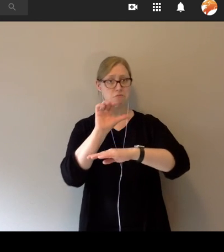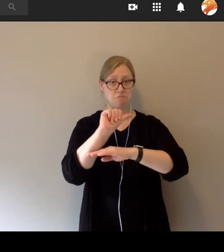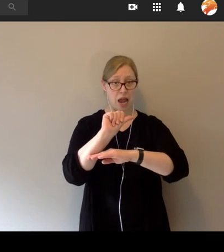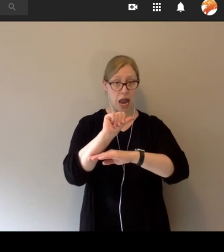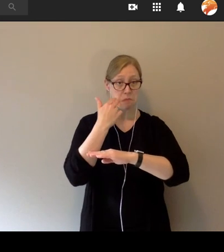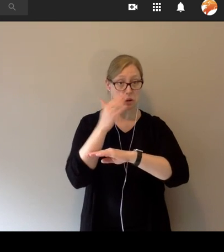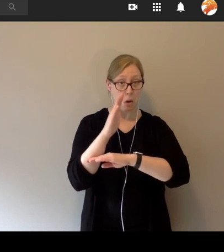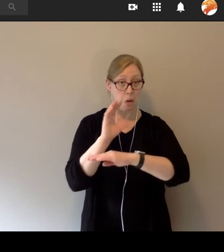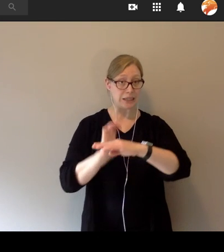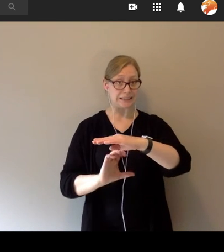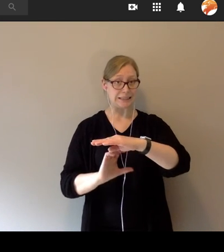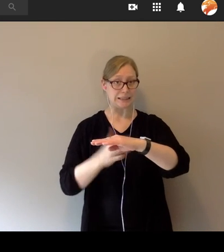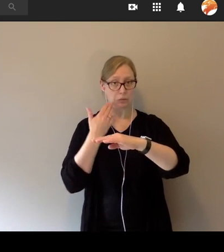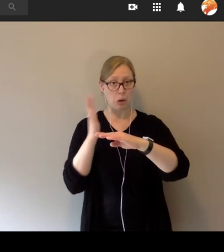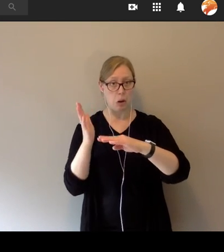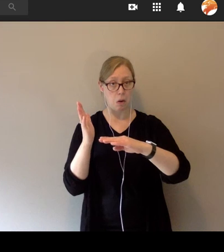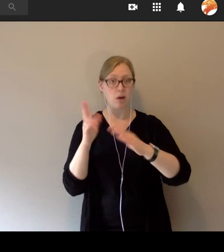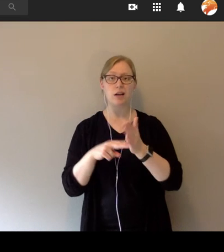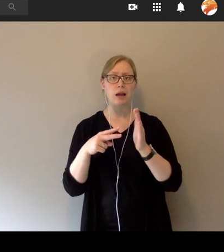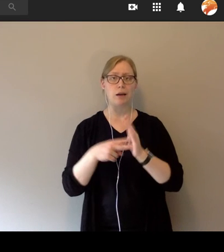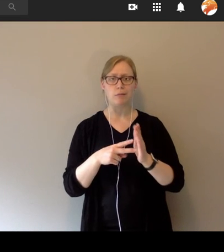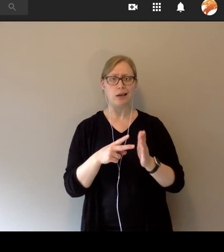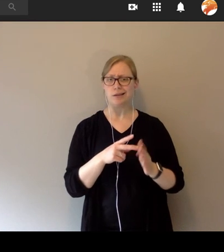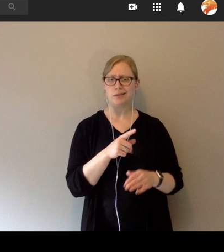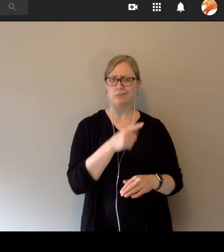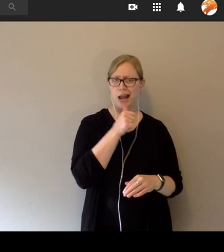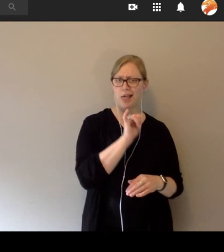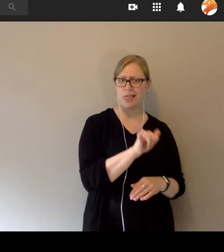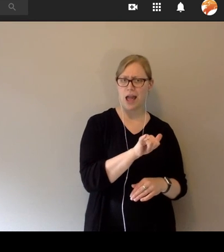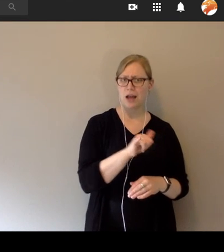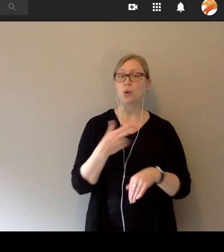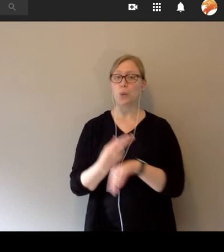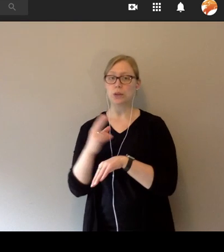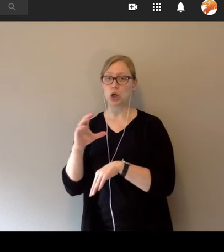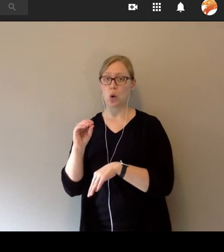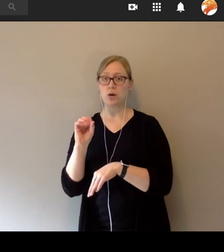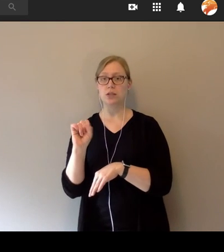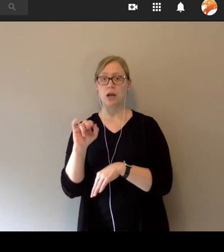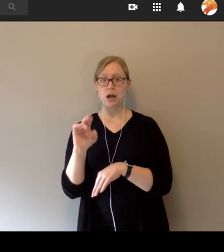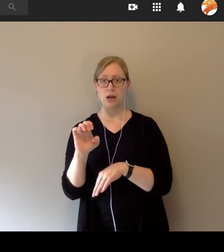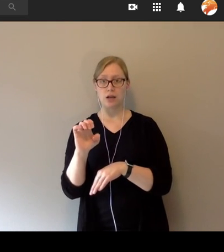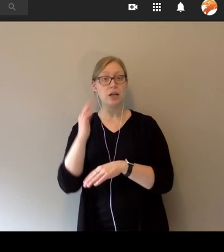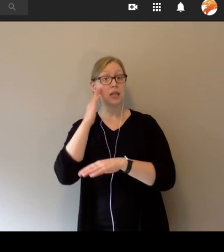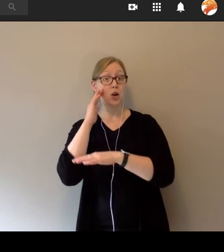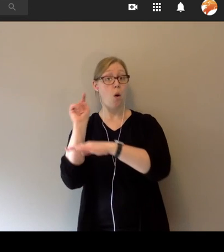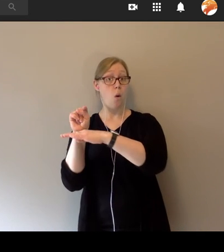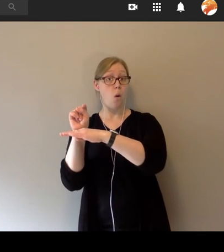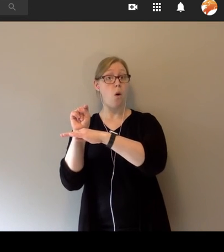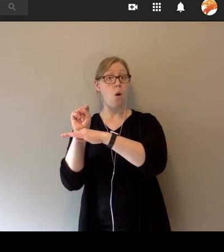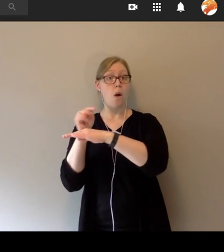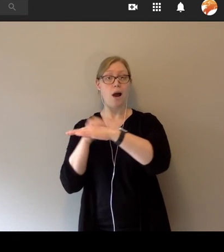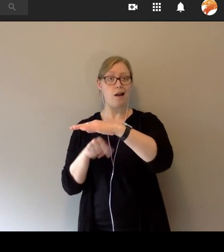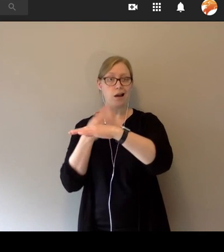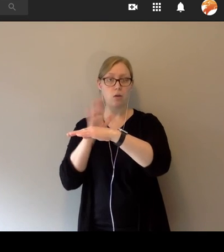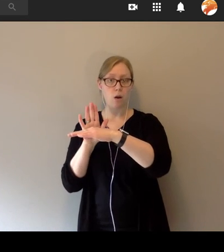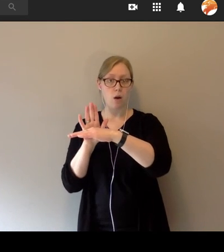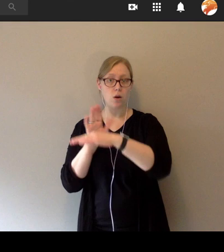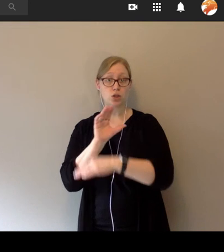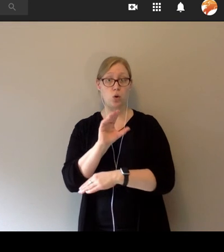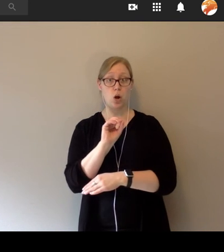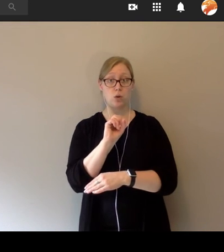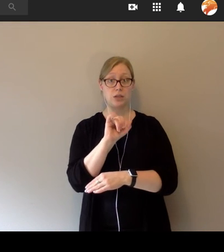by using the cosine. And then once we have the cosine of 30 degrees, that's going to be equal to